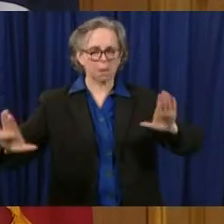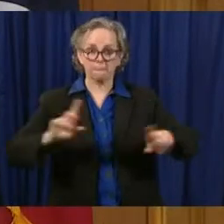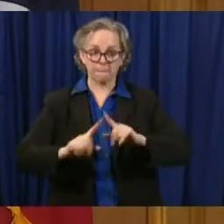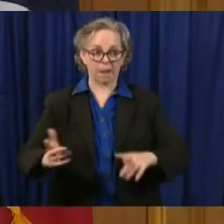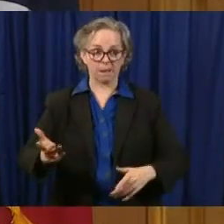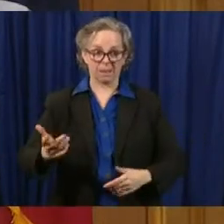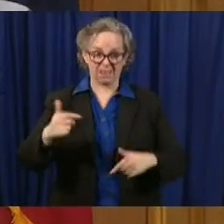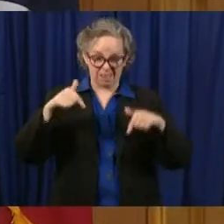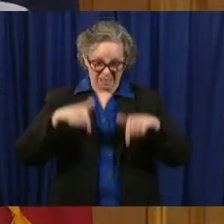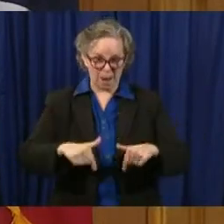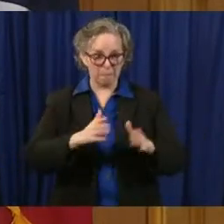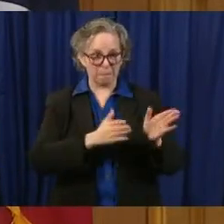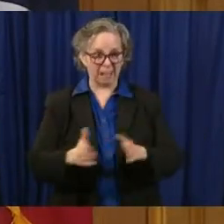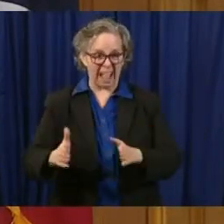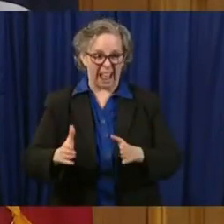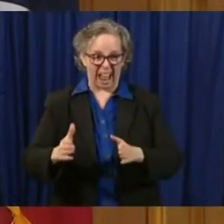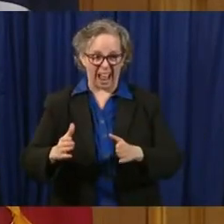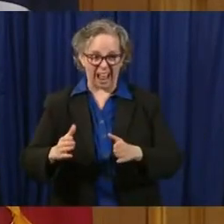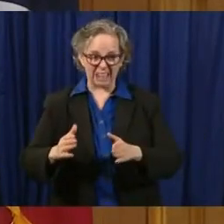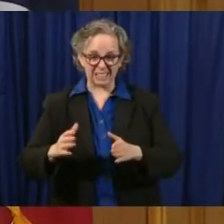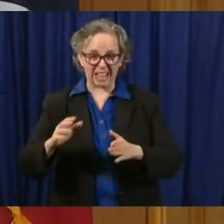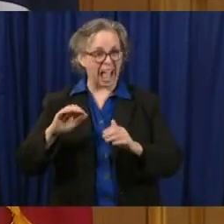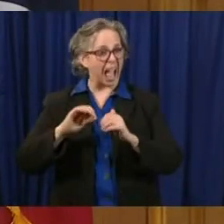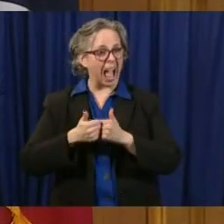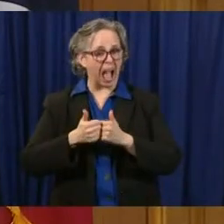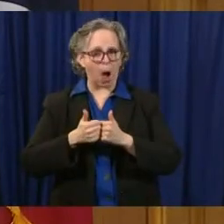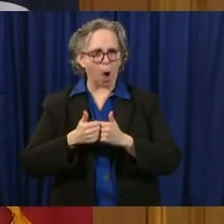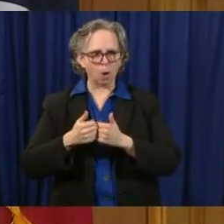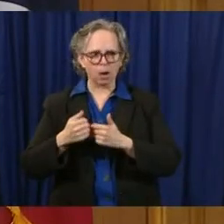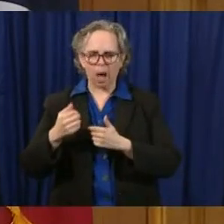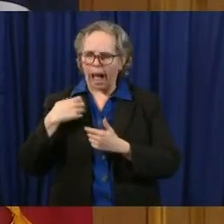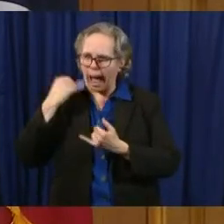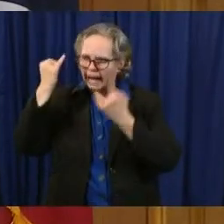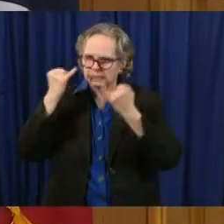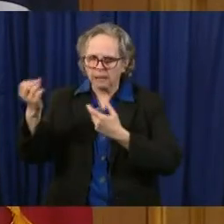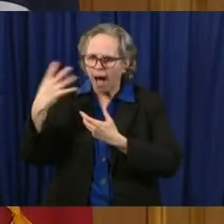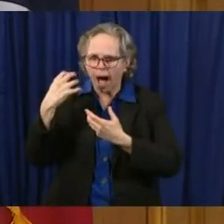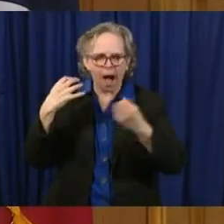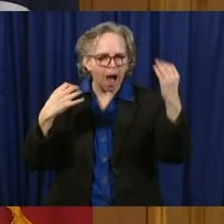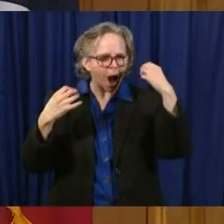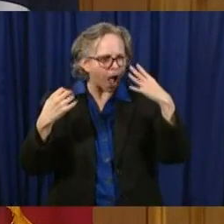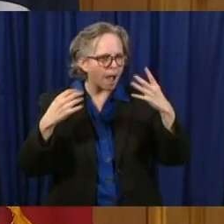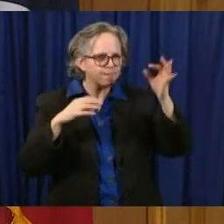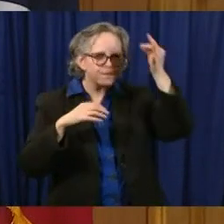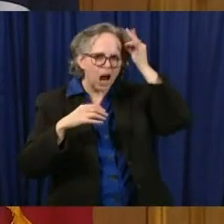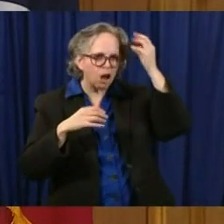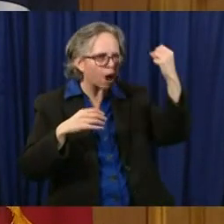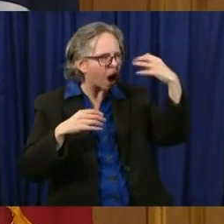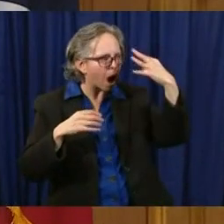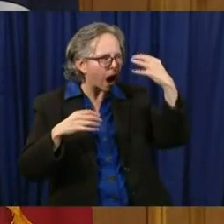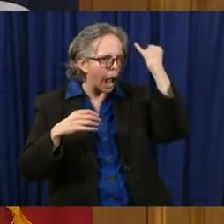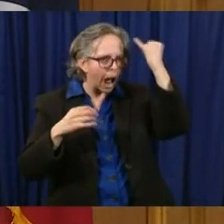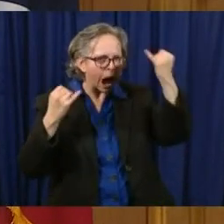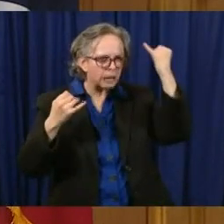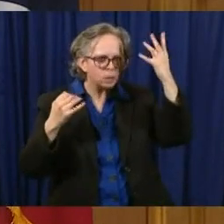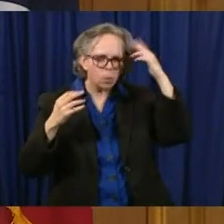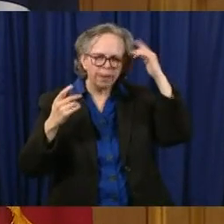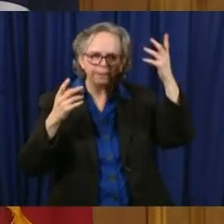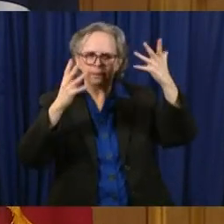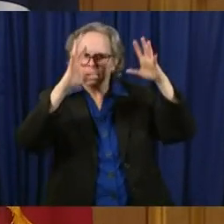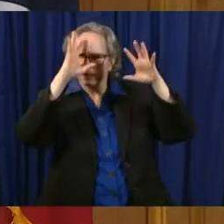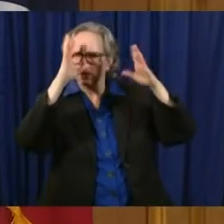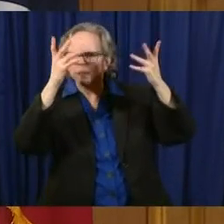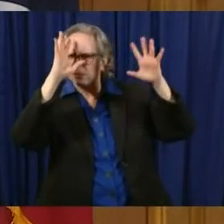helped by what the federal government is doing, what the federal government knows, what the Trump administration is doing. It's all